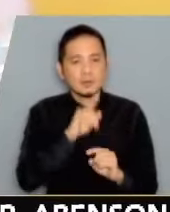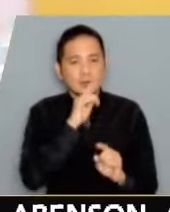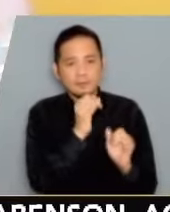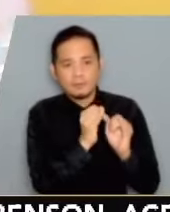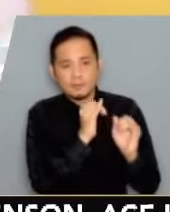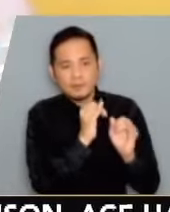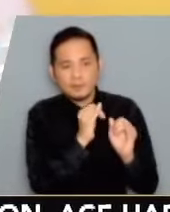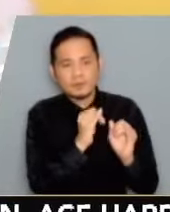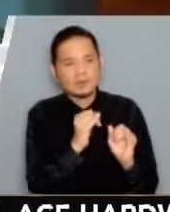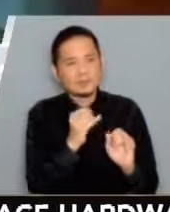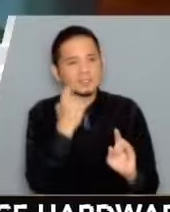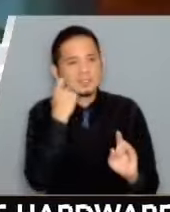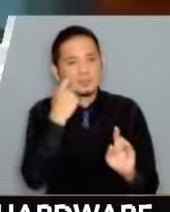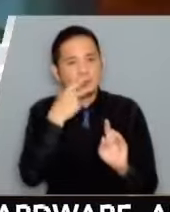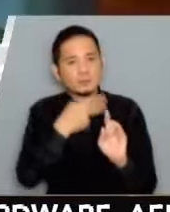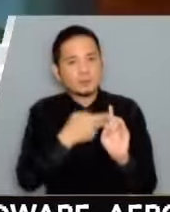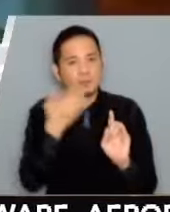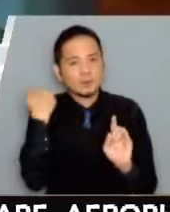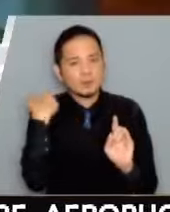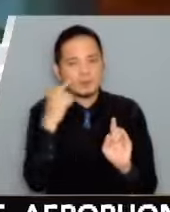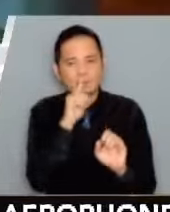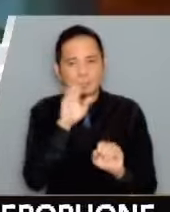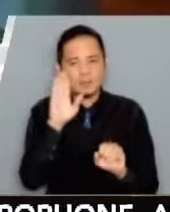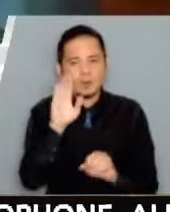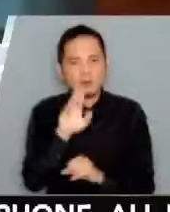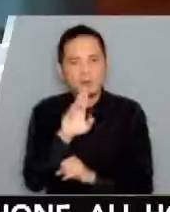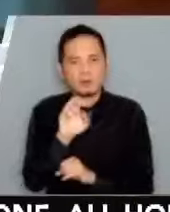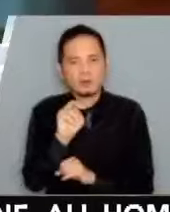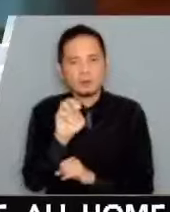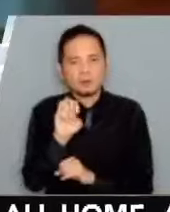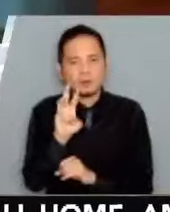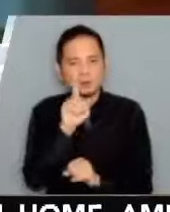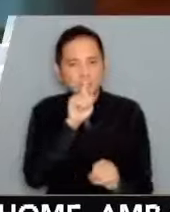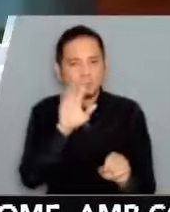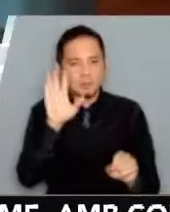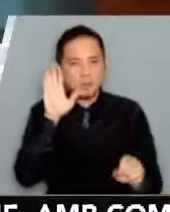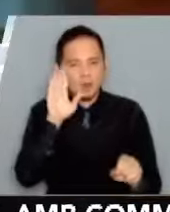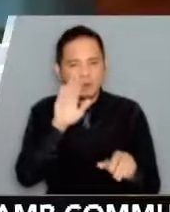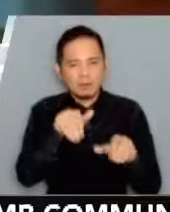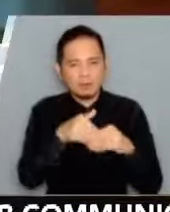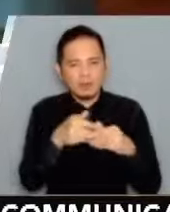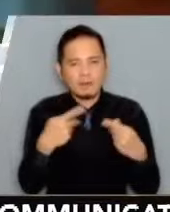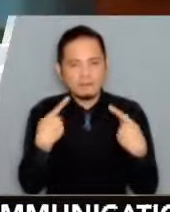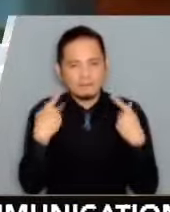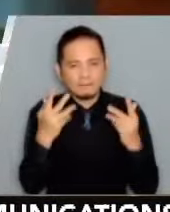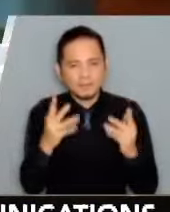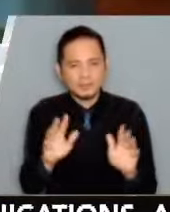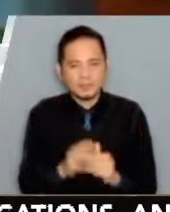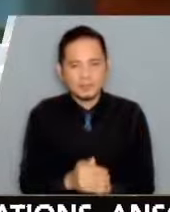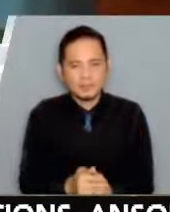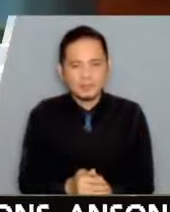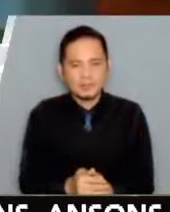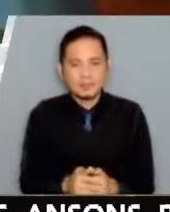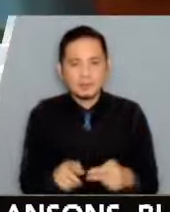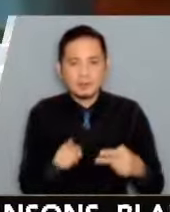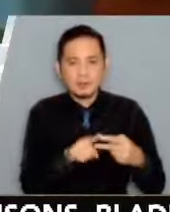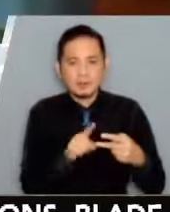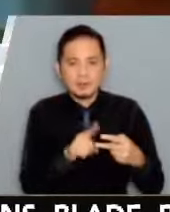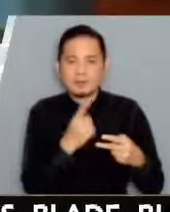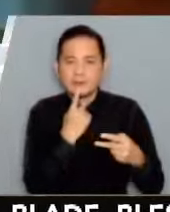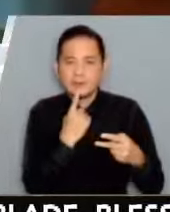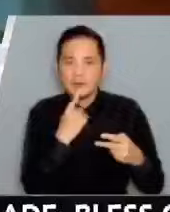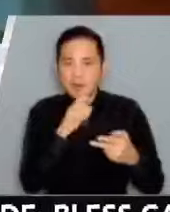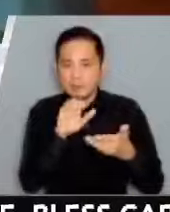renewal of vows. Sa panayam naman ng gym, may integrated news, chika ng global fashion icon na pwede pa ipalang i-level up ang